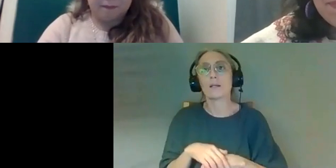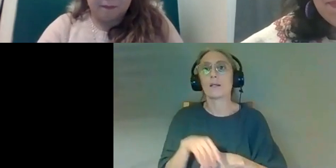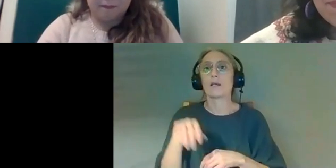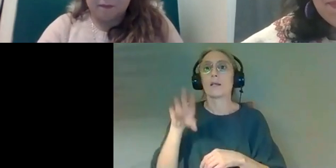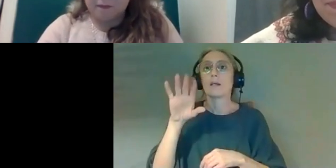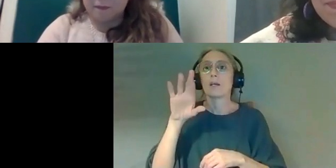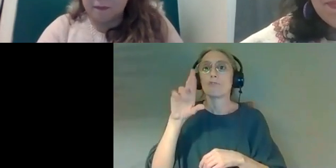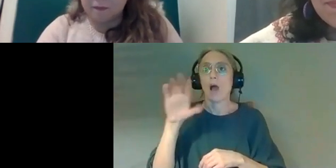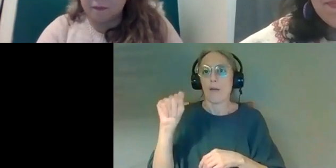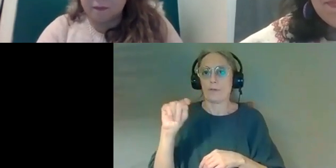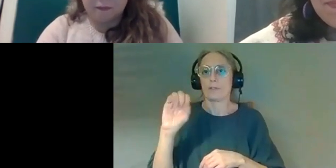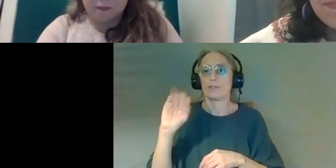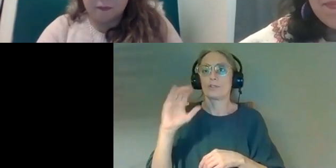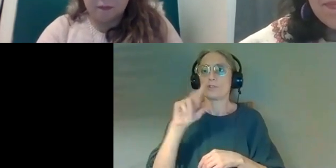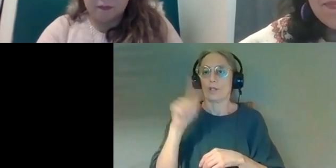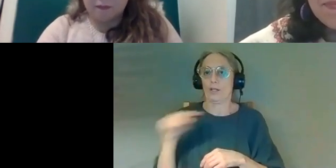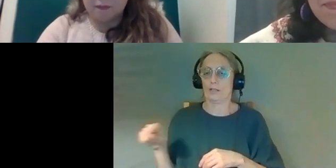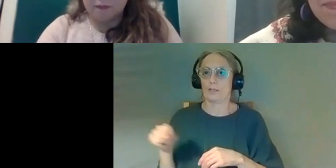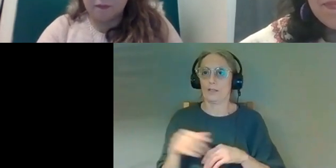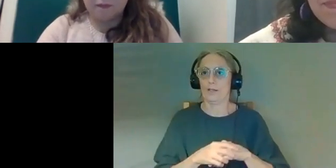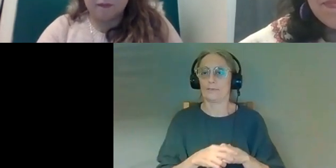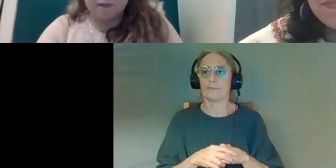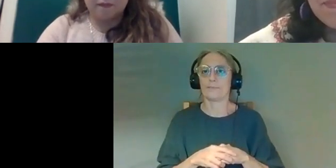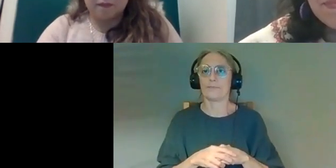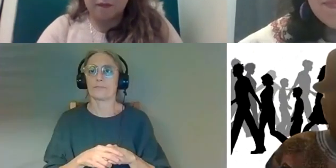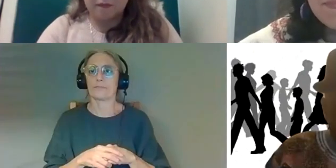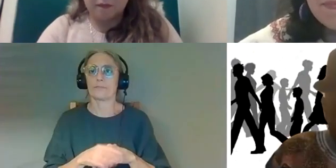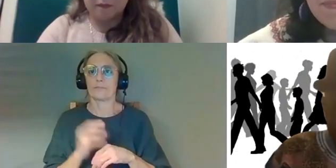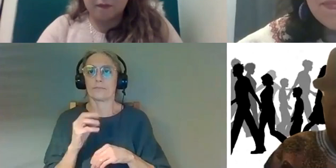as mentioned. You guys are the appellant. I'm sorry.